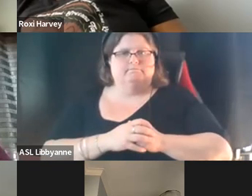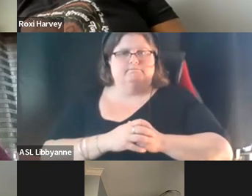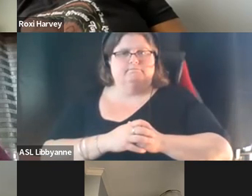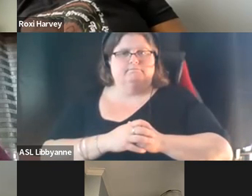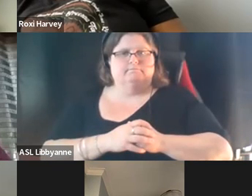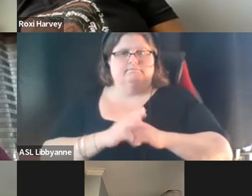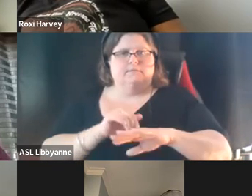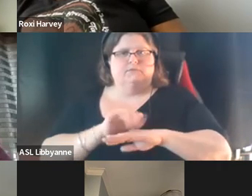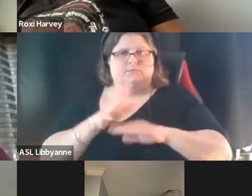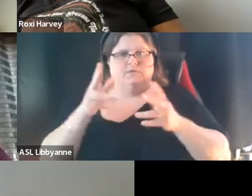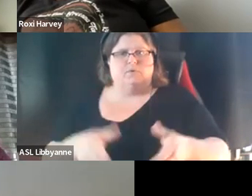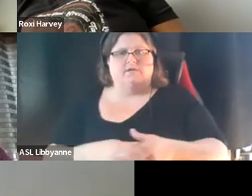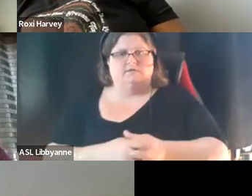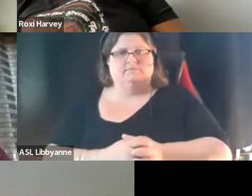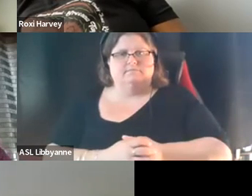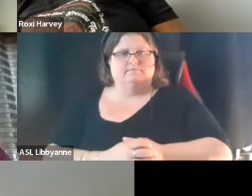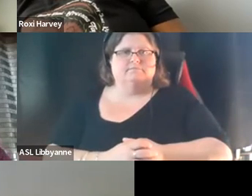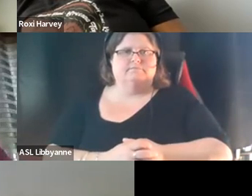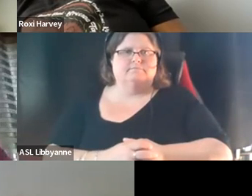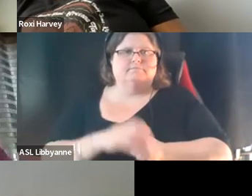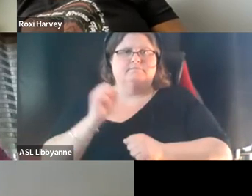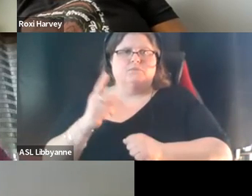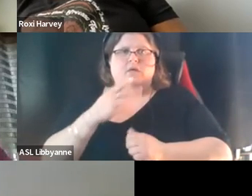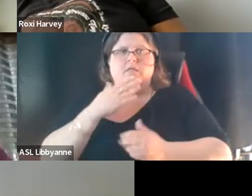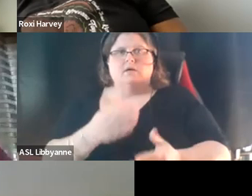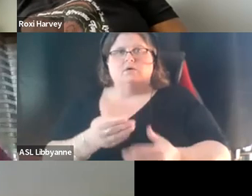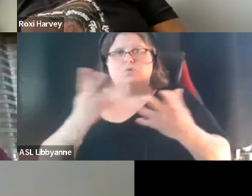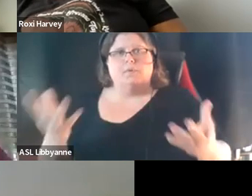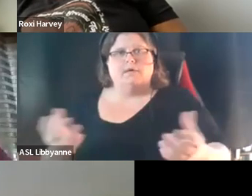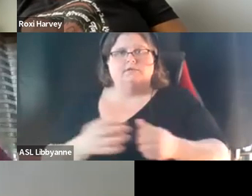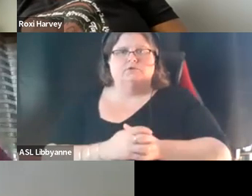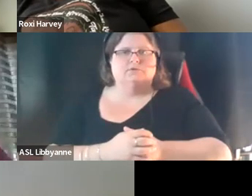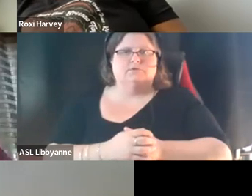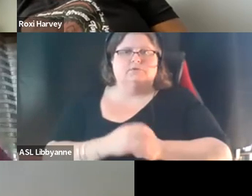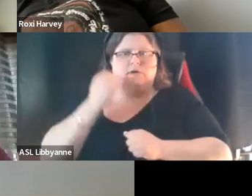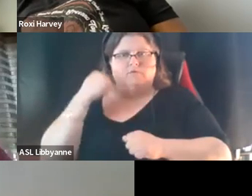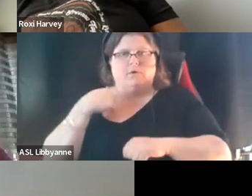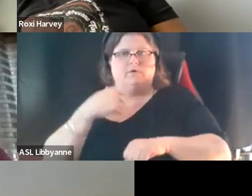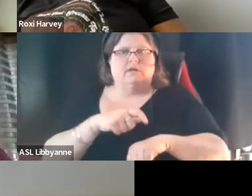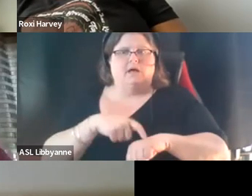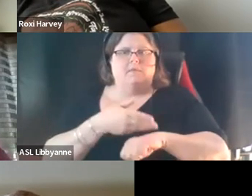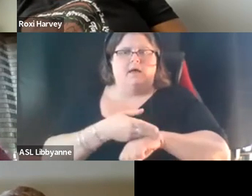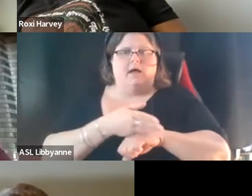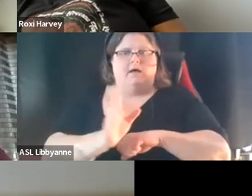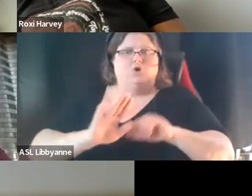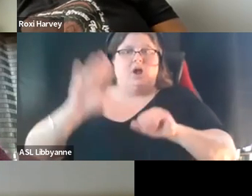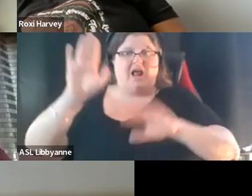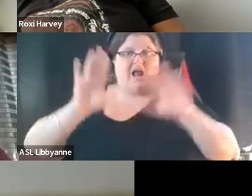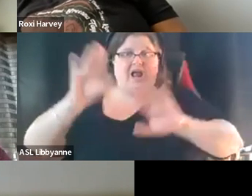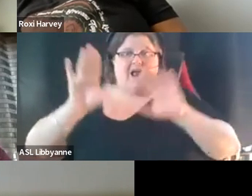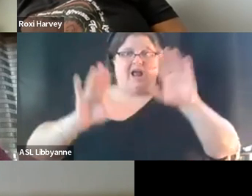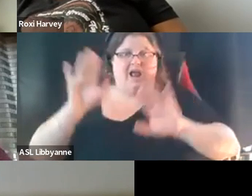I'll submit the rest. Okay, thank you so much. And if we have time, you know, after all the hands are up, we'll welcome